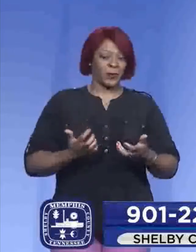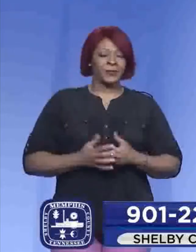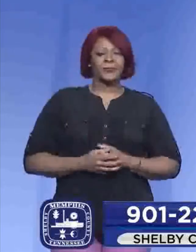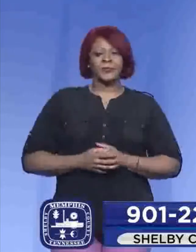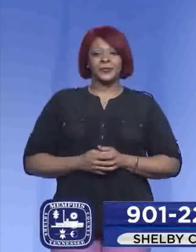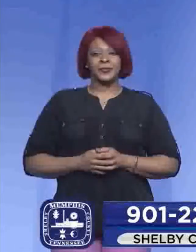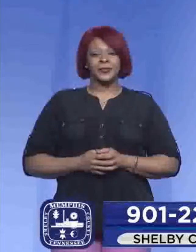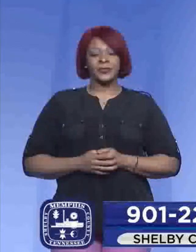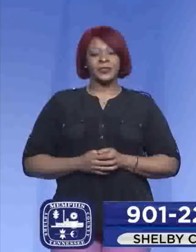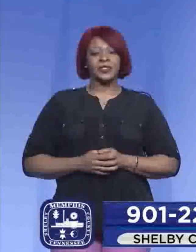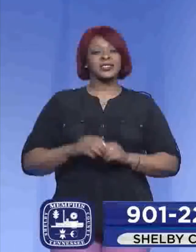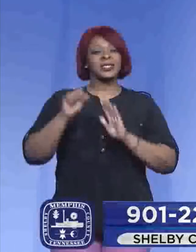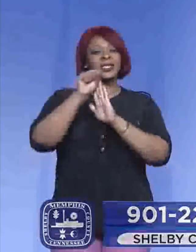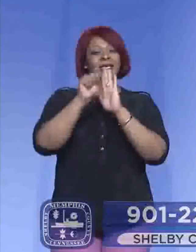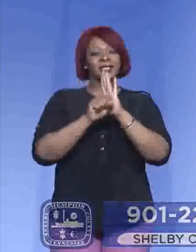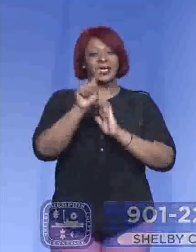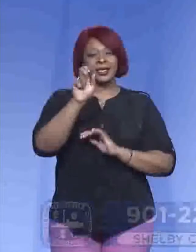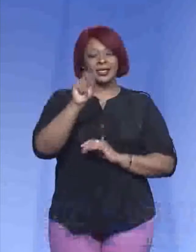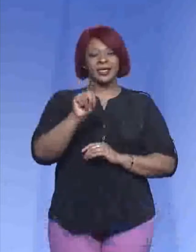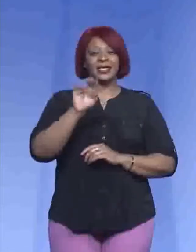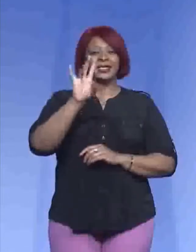have, in the state of Tennessee,